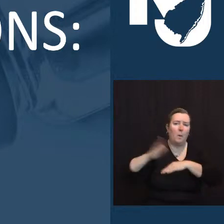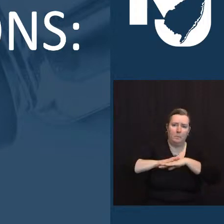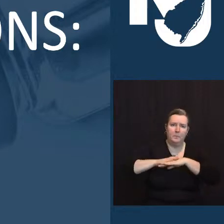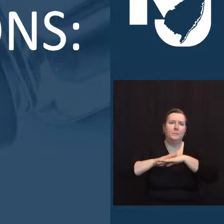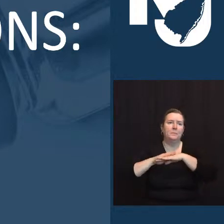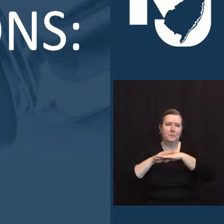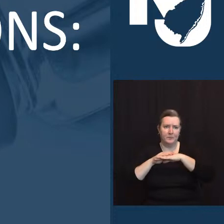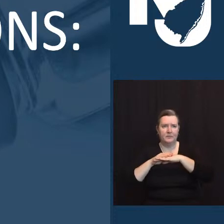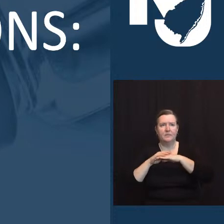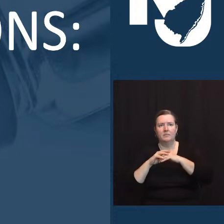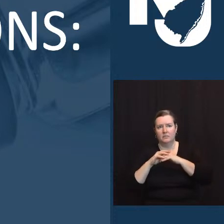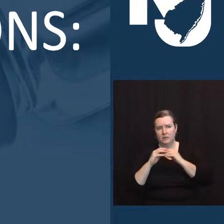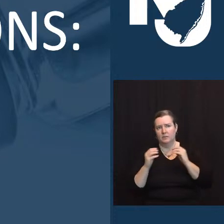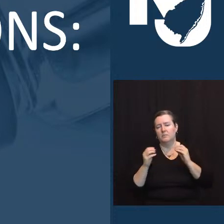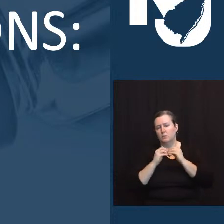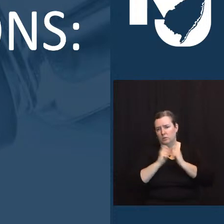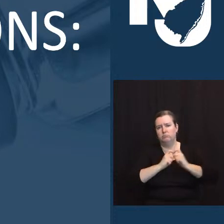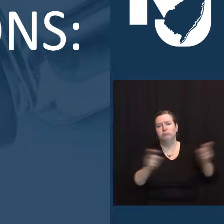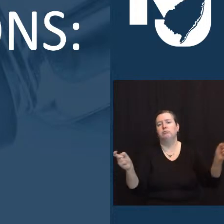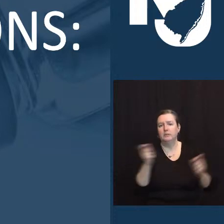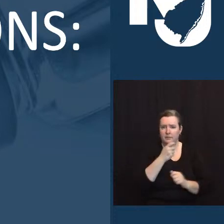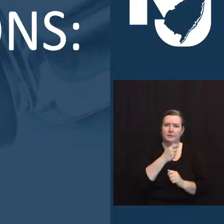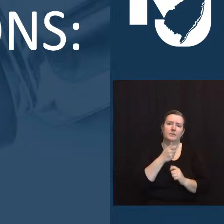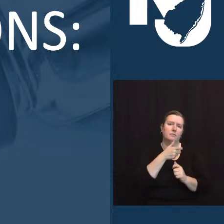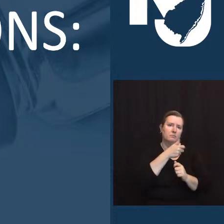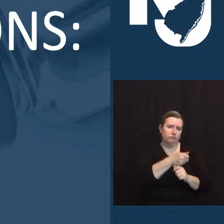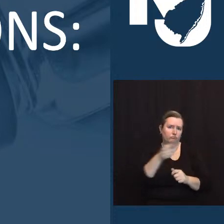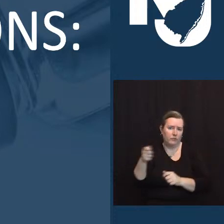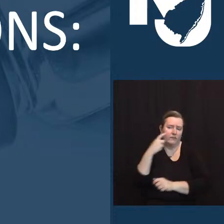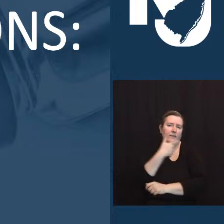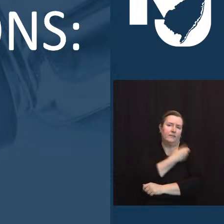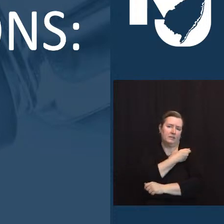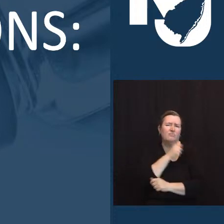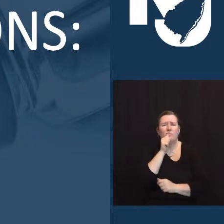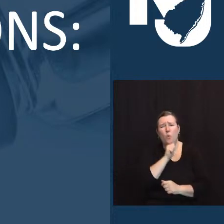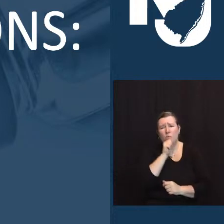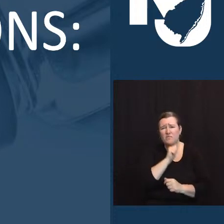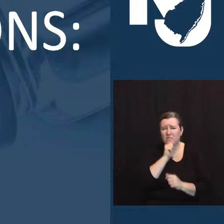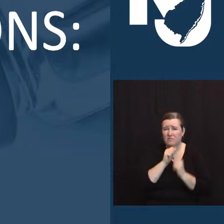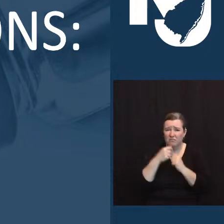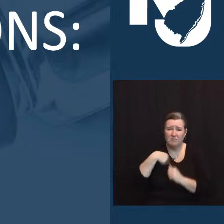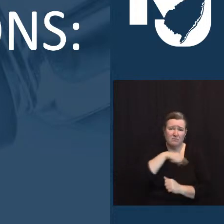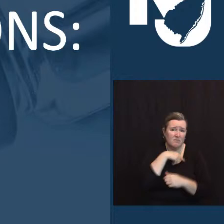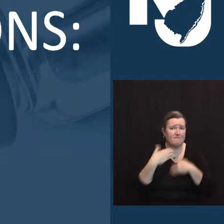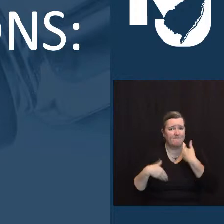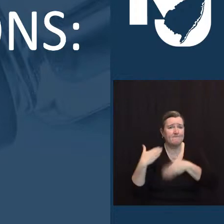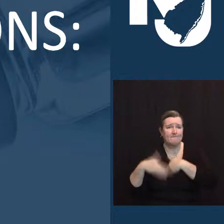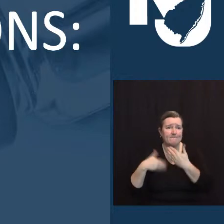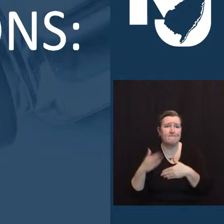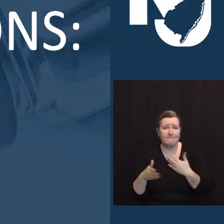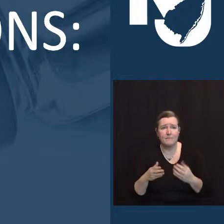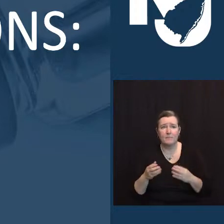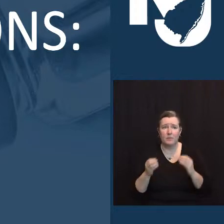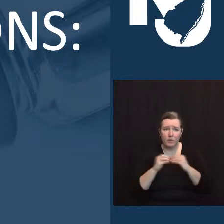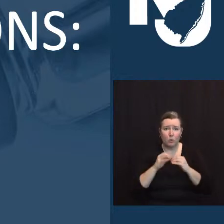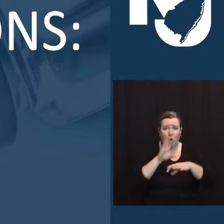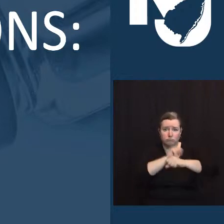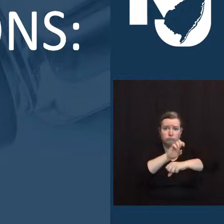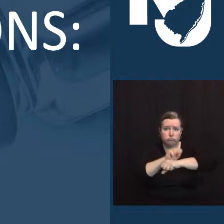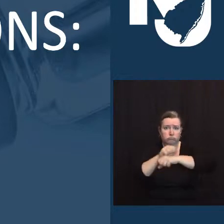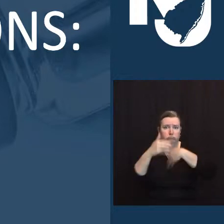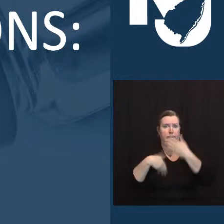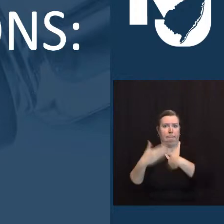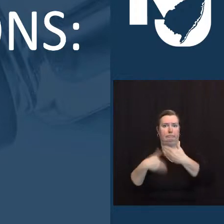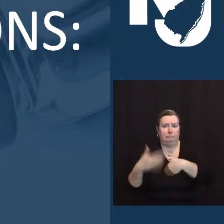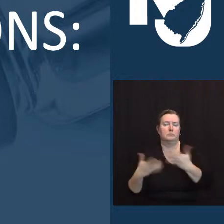So please, please, please have patience as more of you are eligible to sign up over the next number of weeks. We want you to be able to do that.